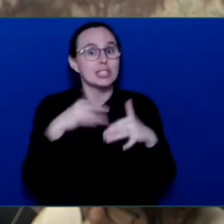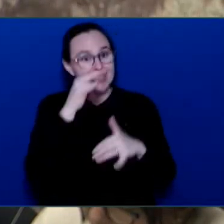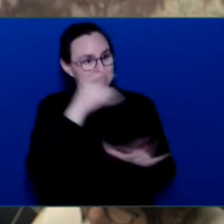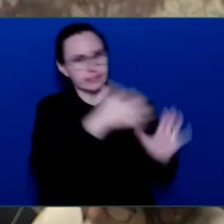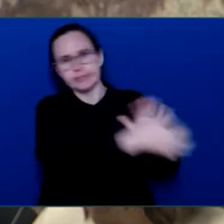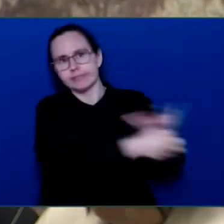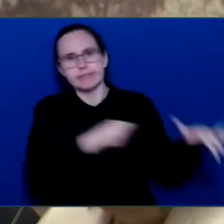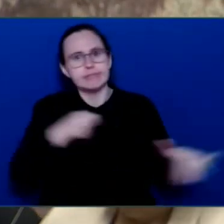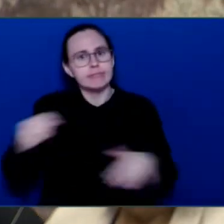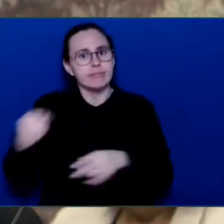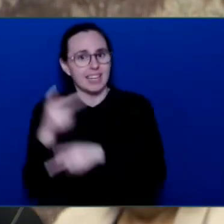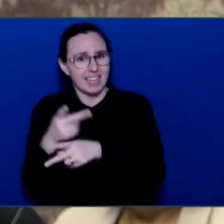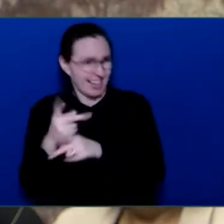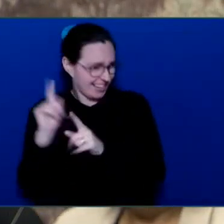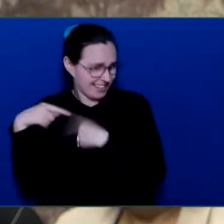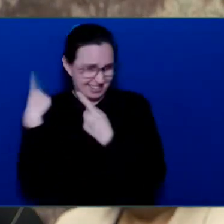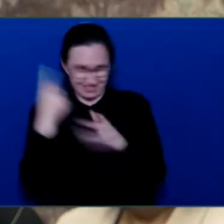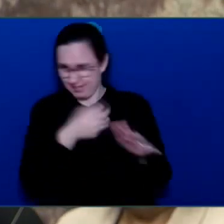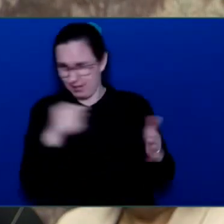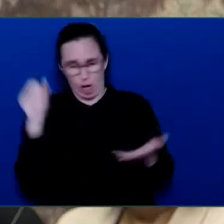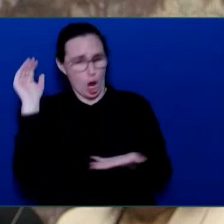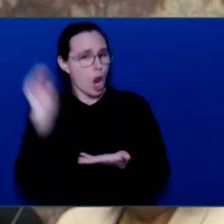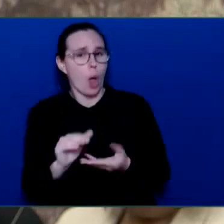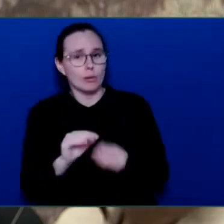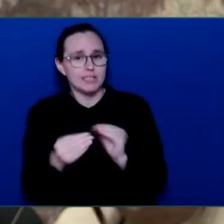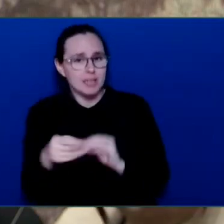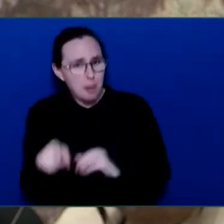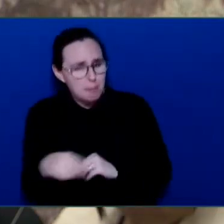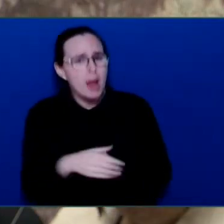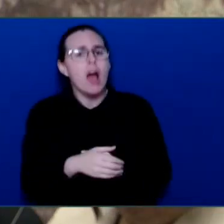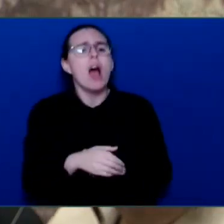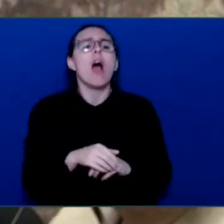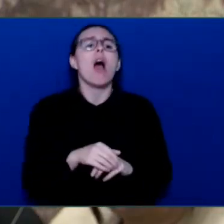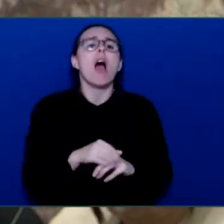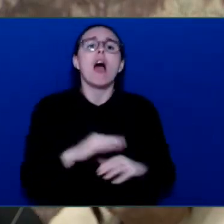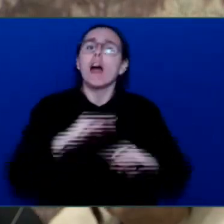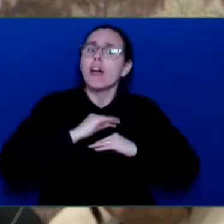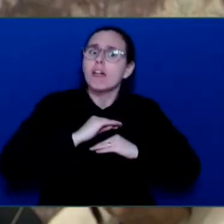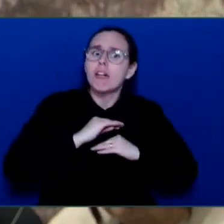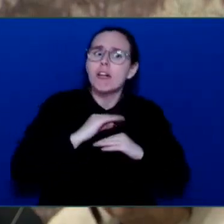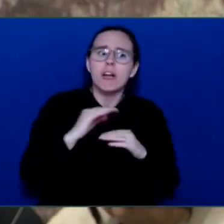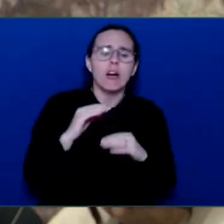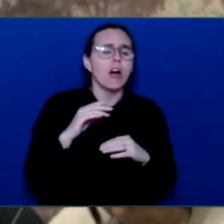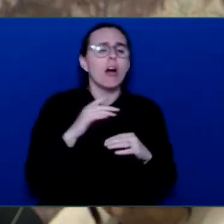and we're absolutely committed, and I am driven to making sure that we make those improvements.